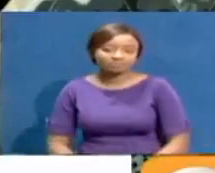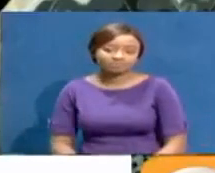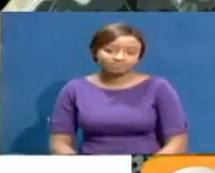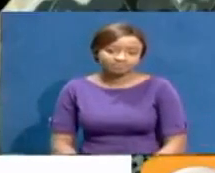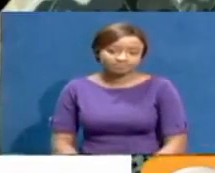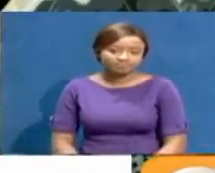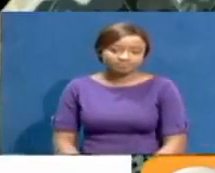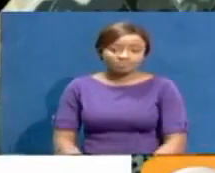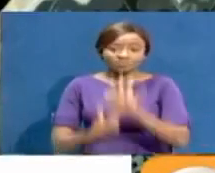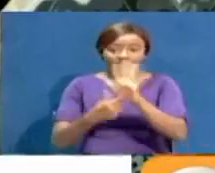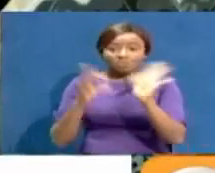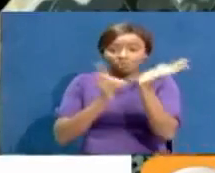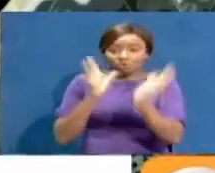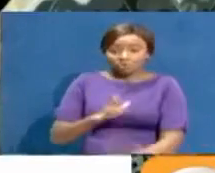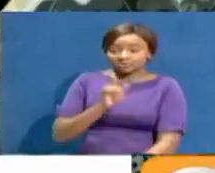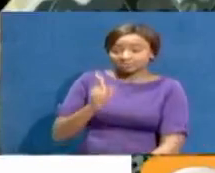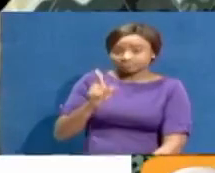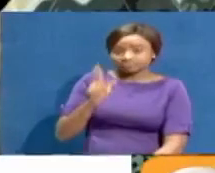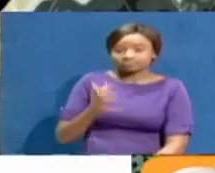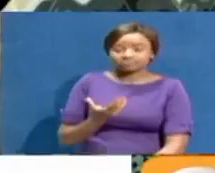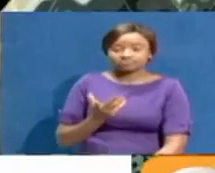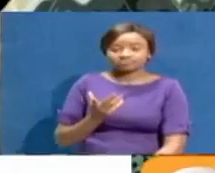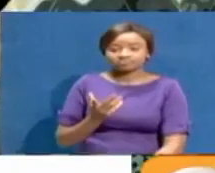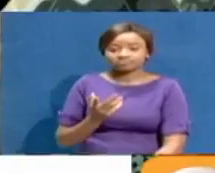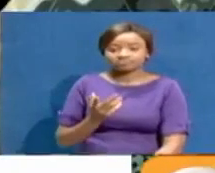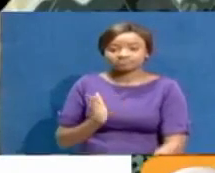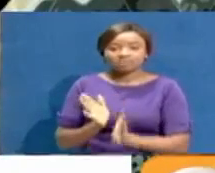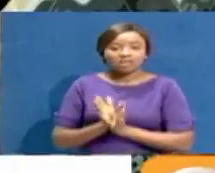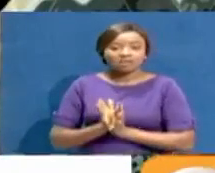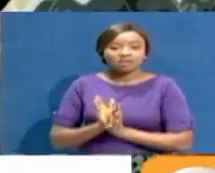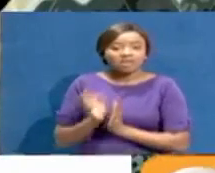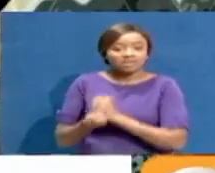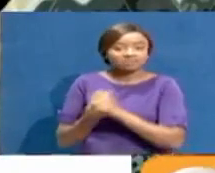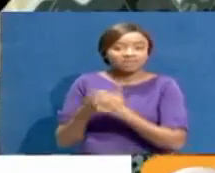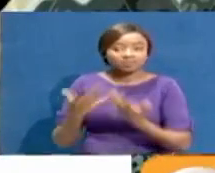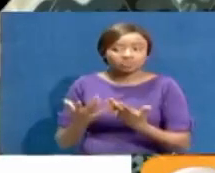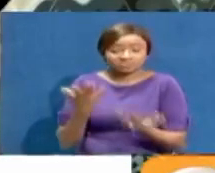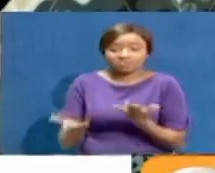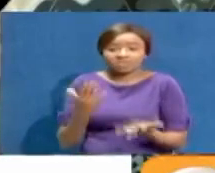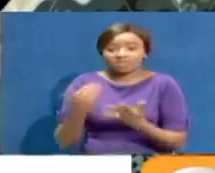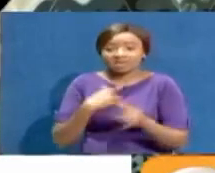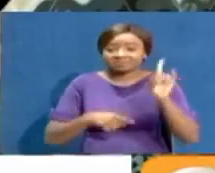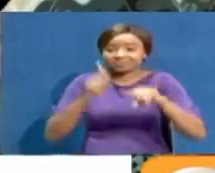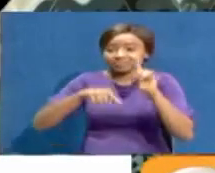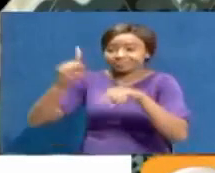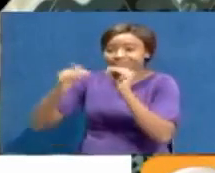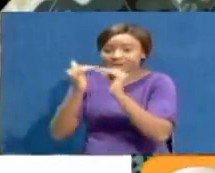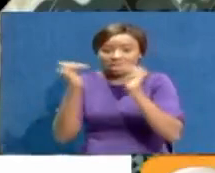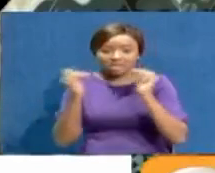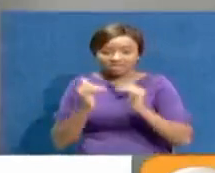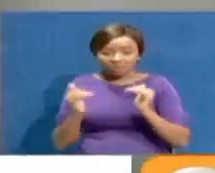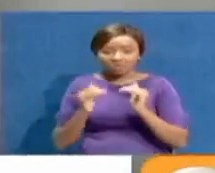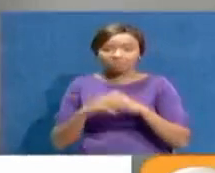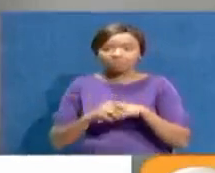trustedtravel.panabios.org. Dr. Francis Kuria, the head of public health at the ministry, further explains. You may have different levels of literacy